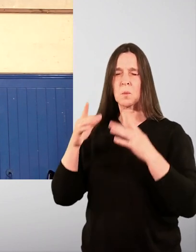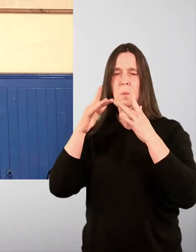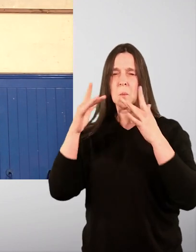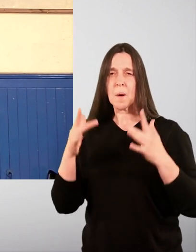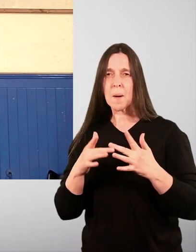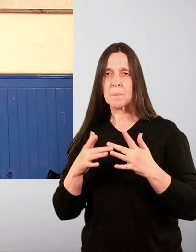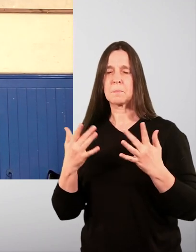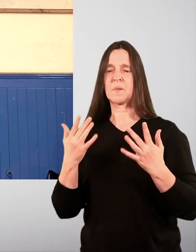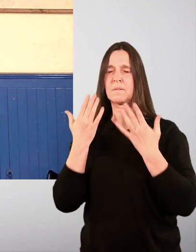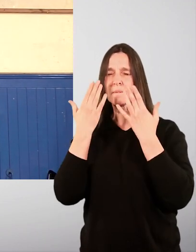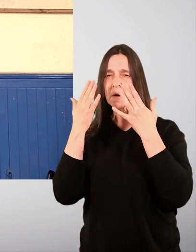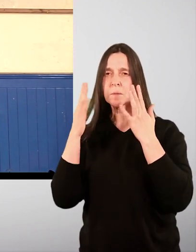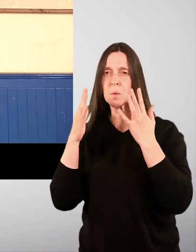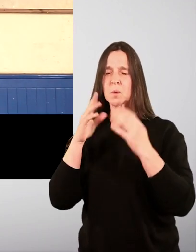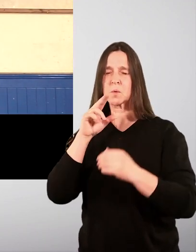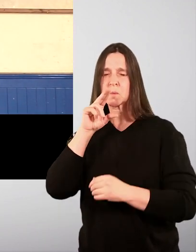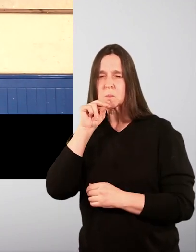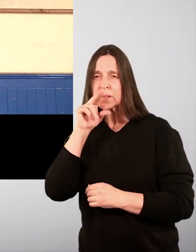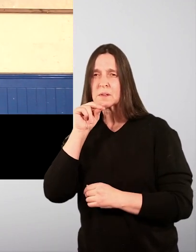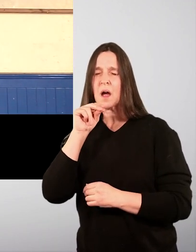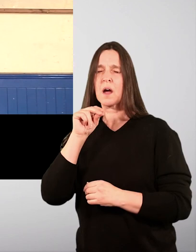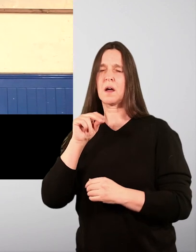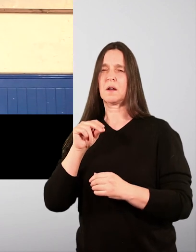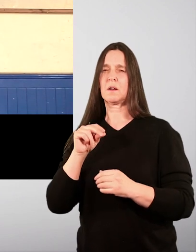more, you can look at our website, which is